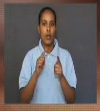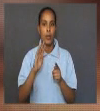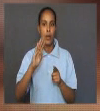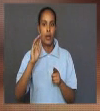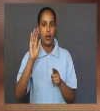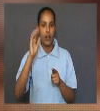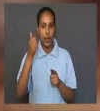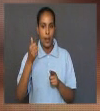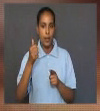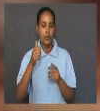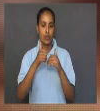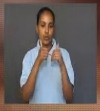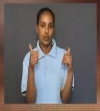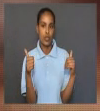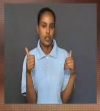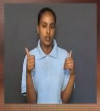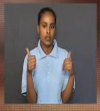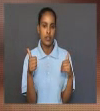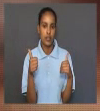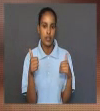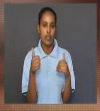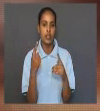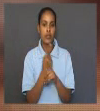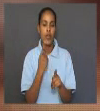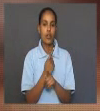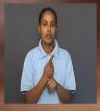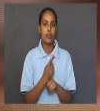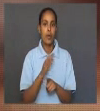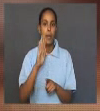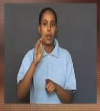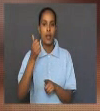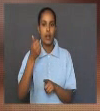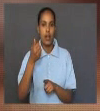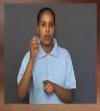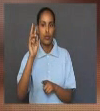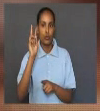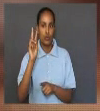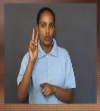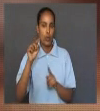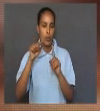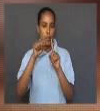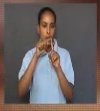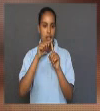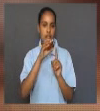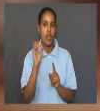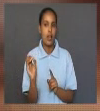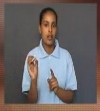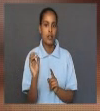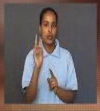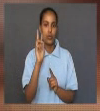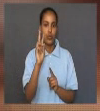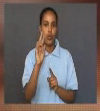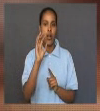barium hydroxide dissociates, it forms barium 2 plus and